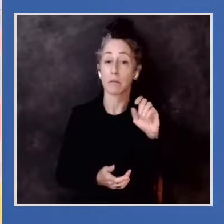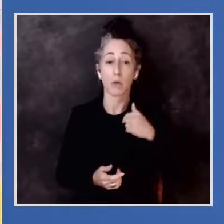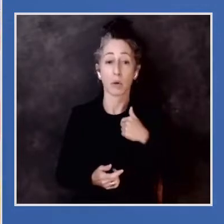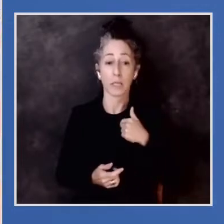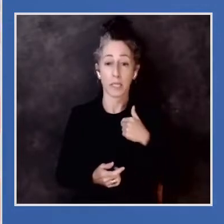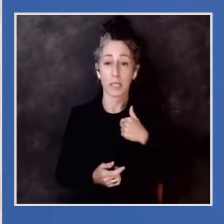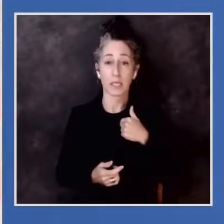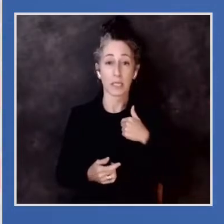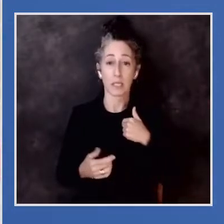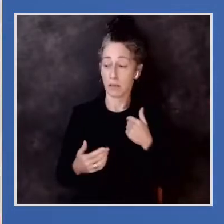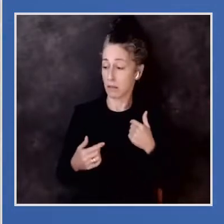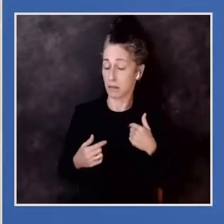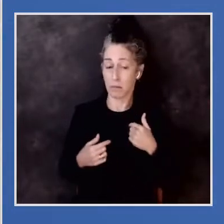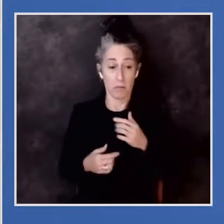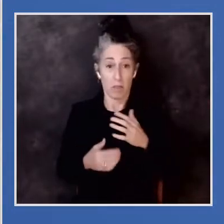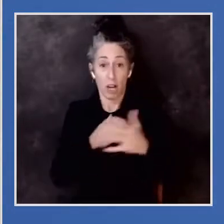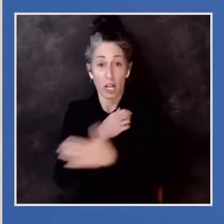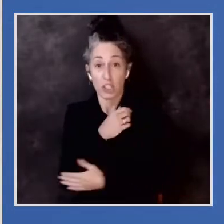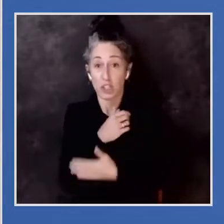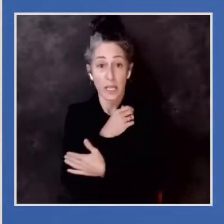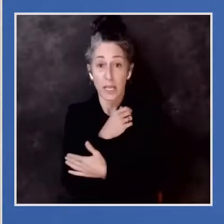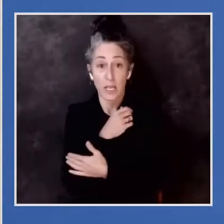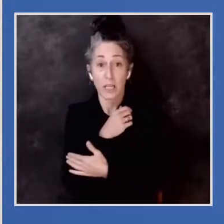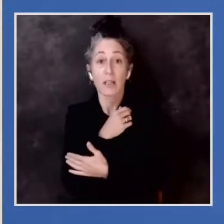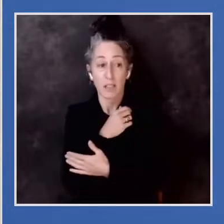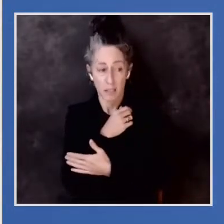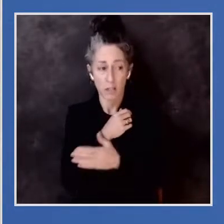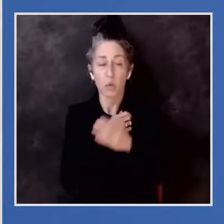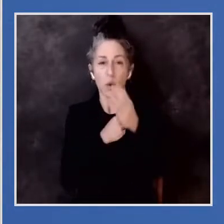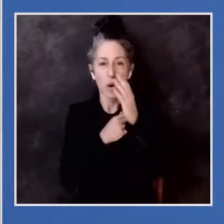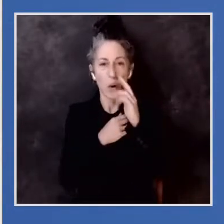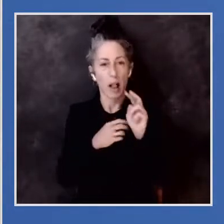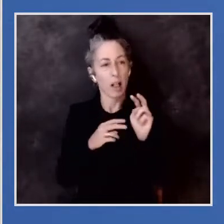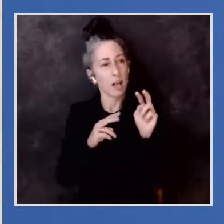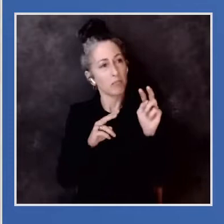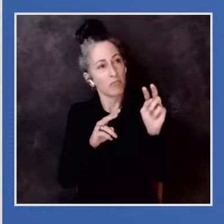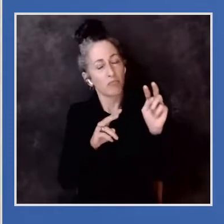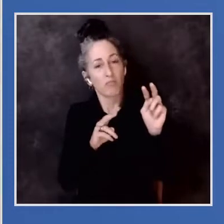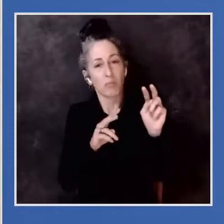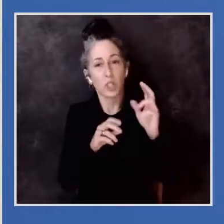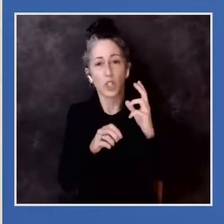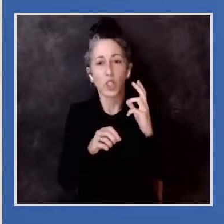country. They're going to inspire a new wave of justice in America.